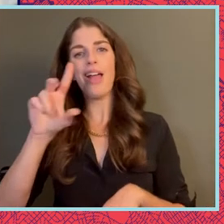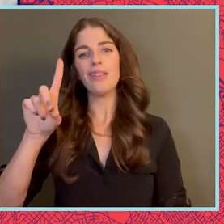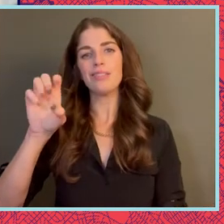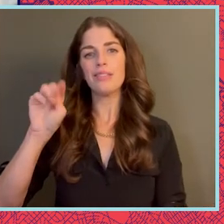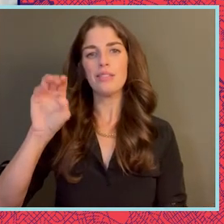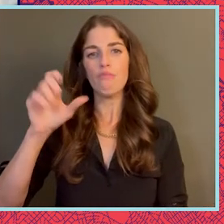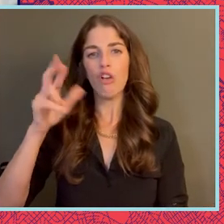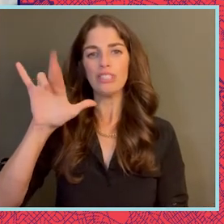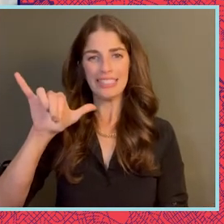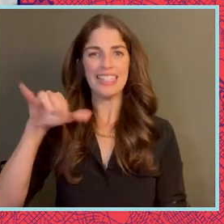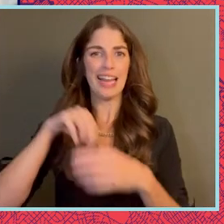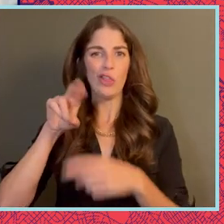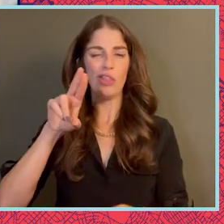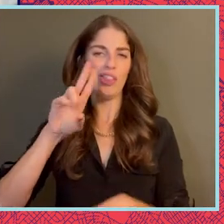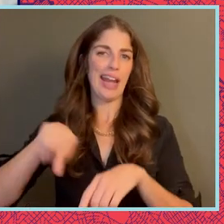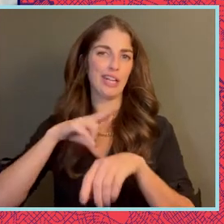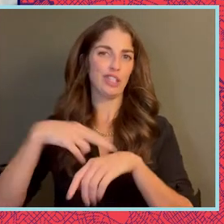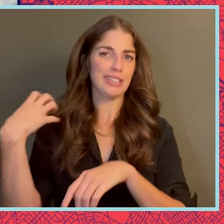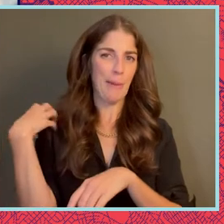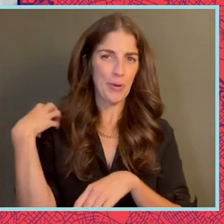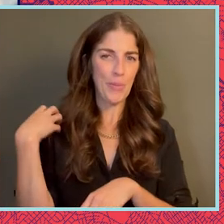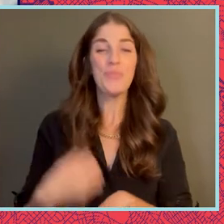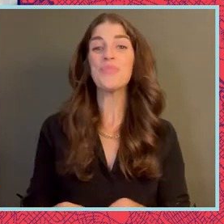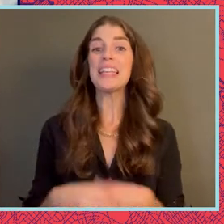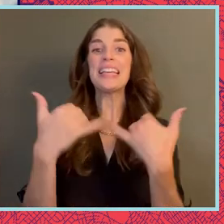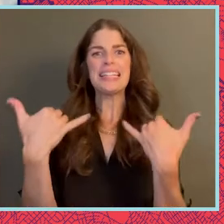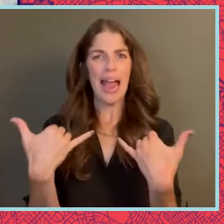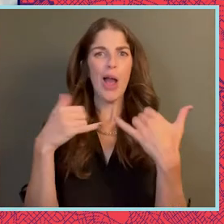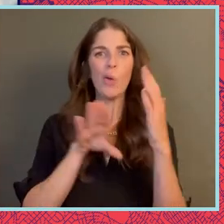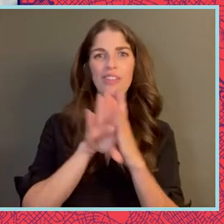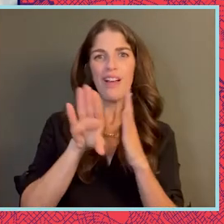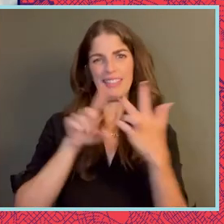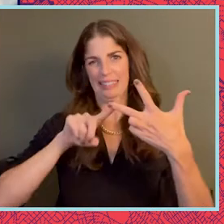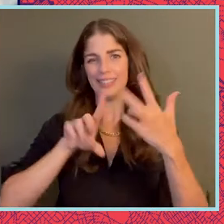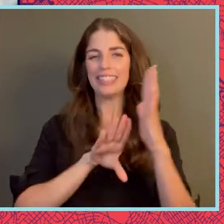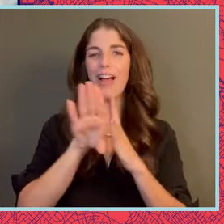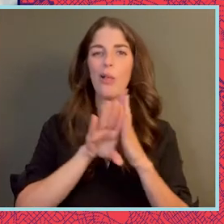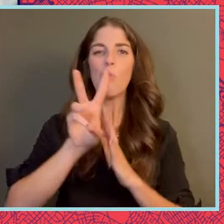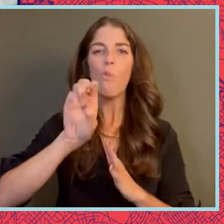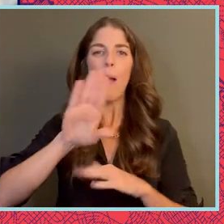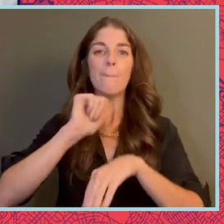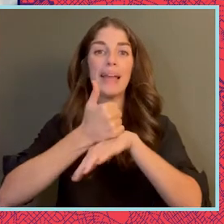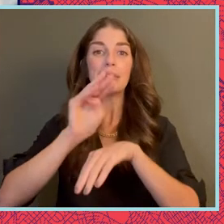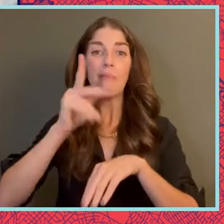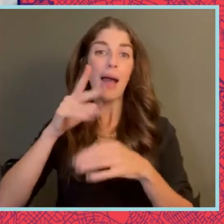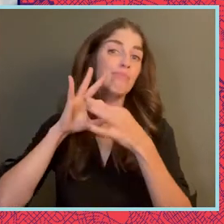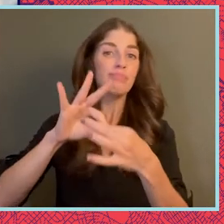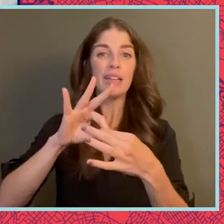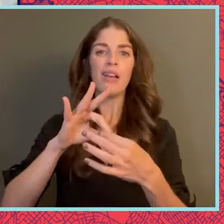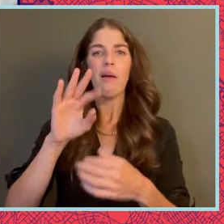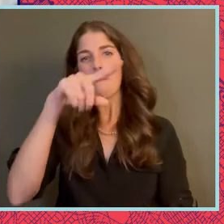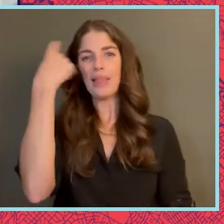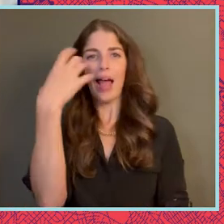Nation's Capital, and is currently working on a web-based map of the Black Power Movement in Washington,